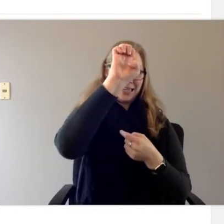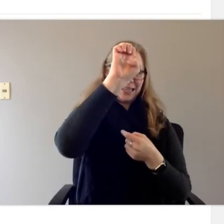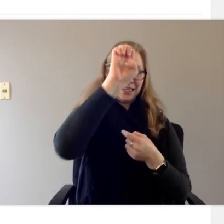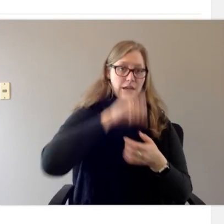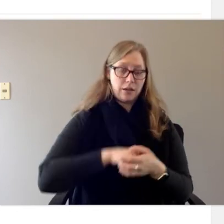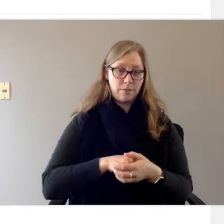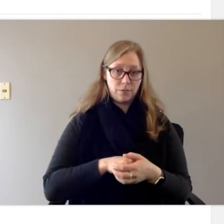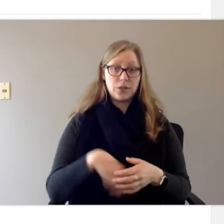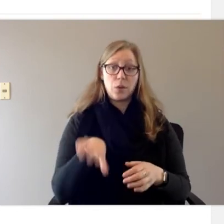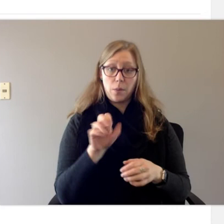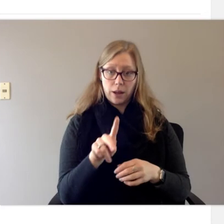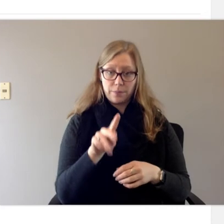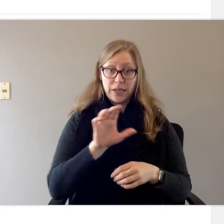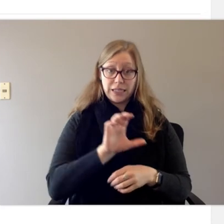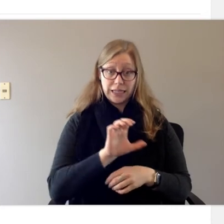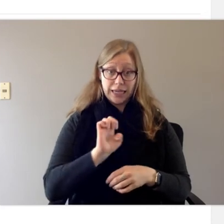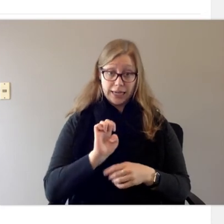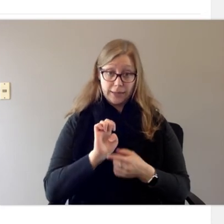CE.